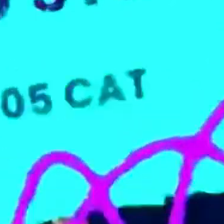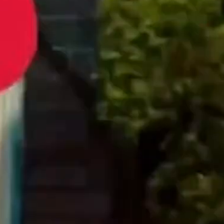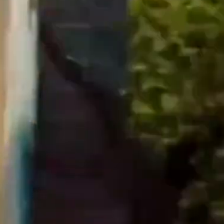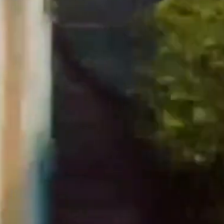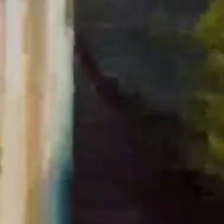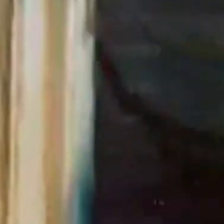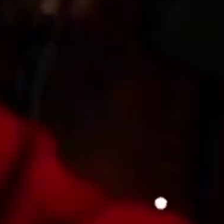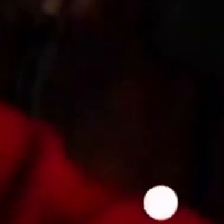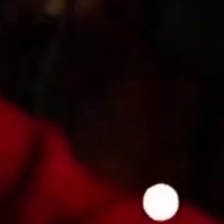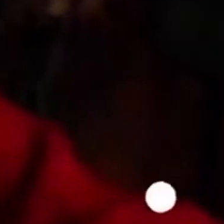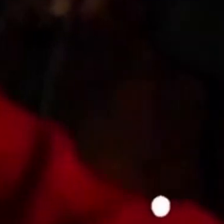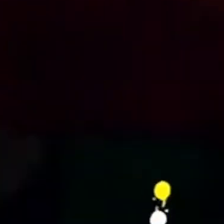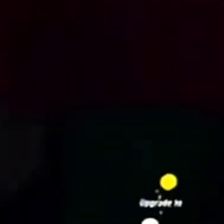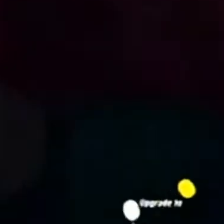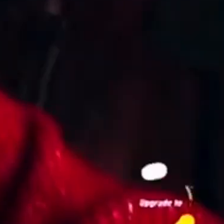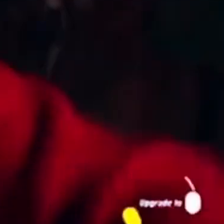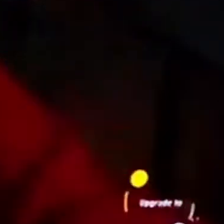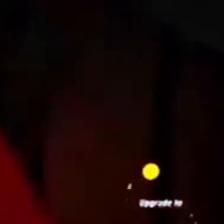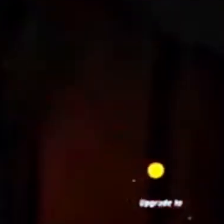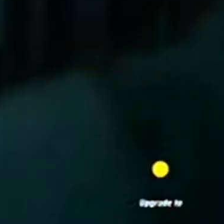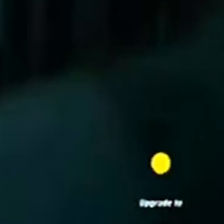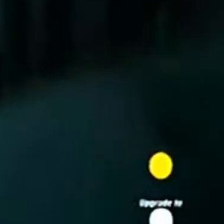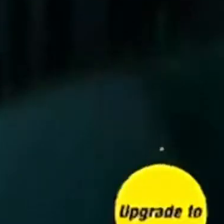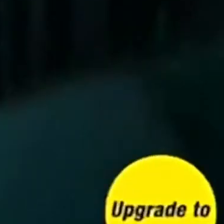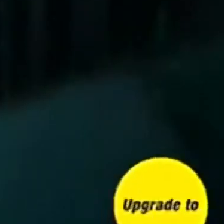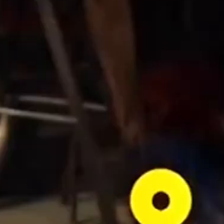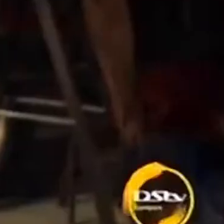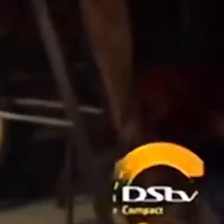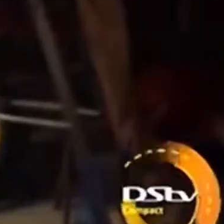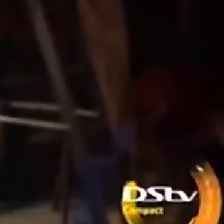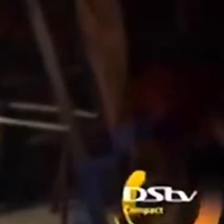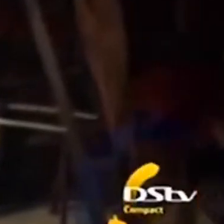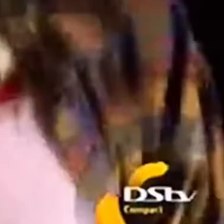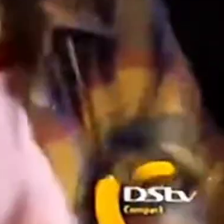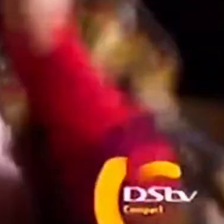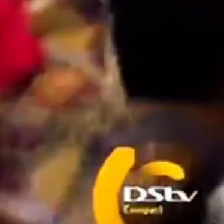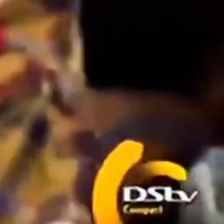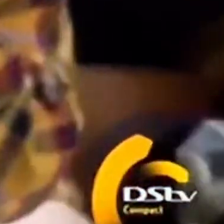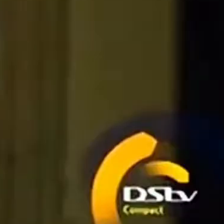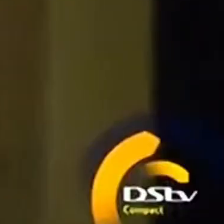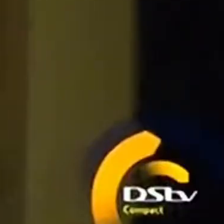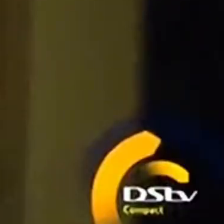Then beware, we're in for a scare. It's a ghostly affair. You'll laugh and you'll scream, split at the